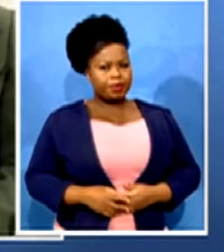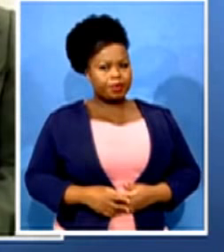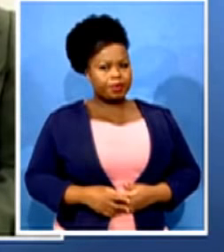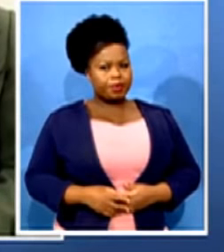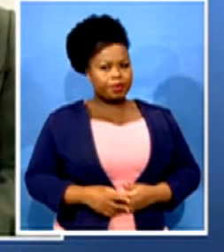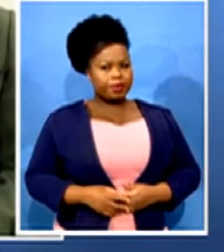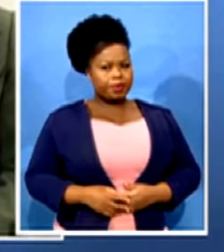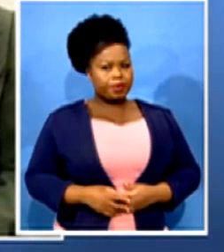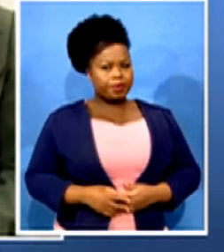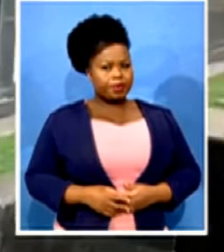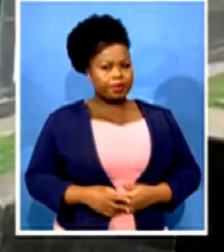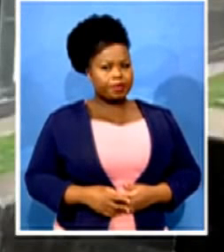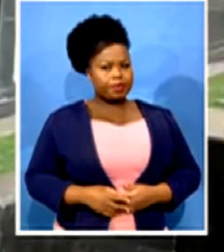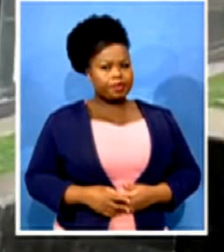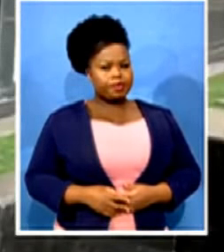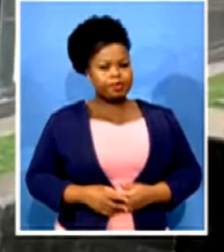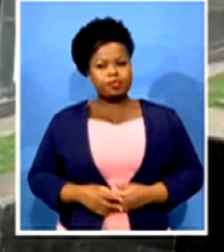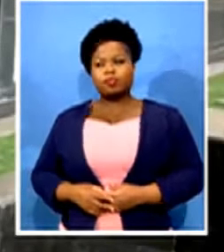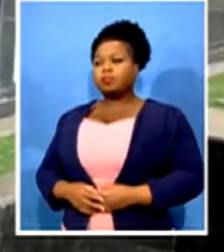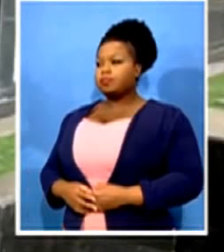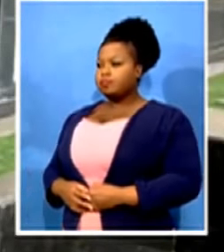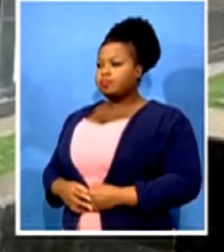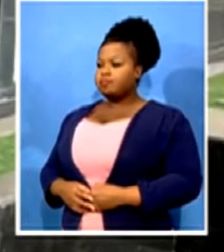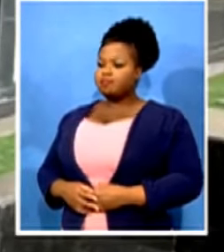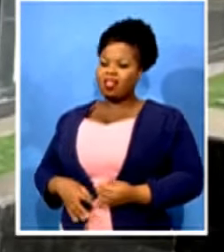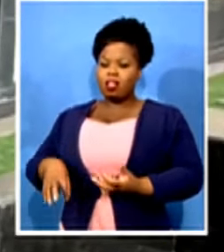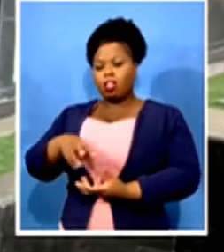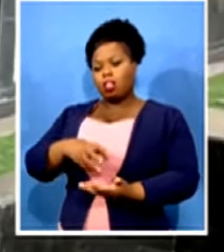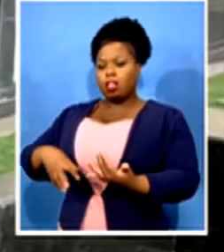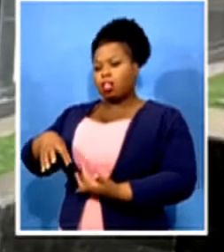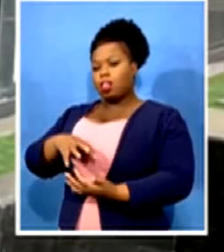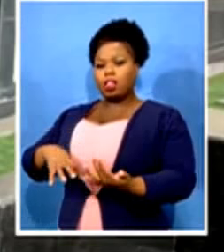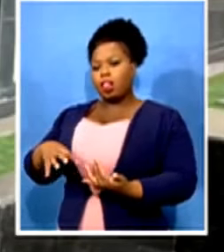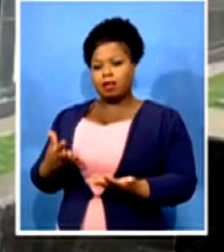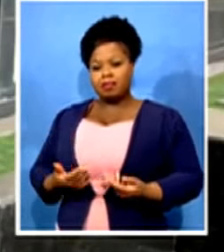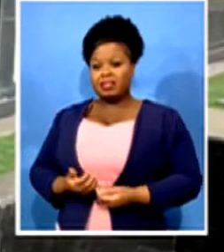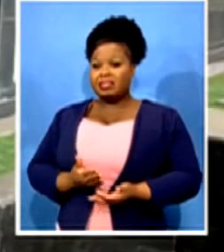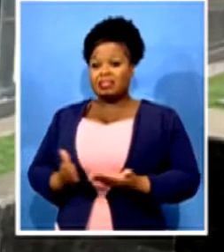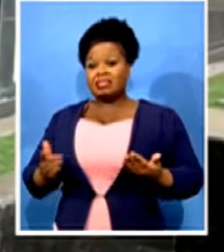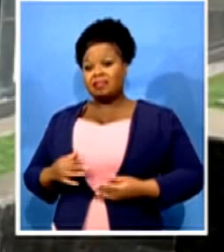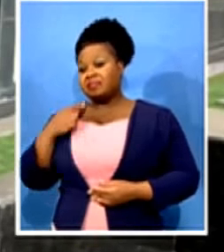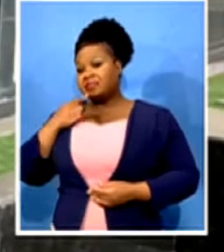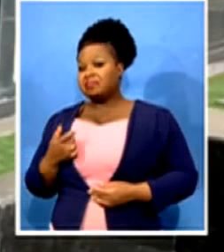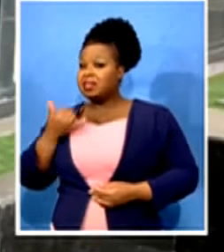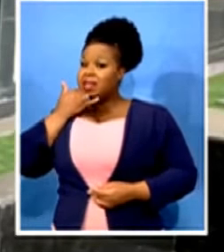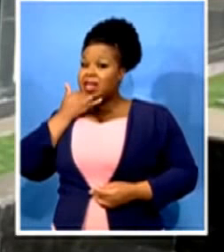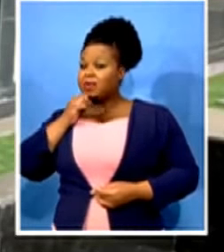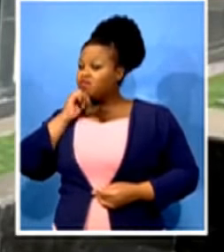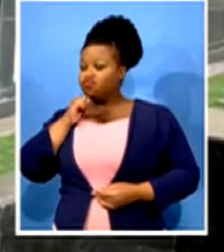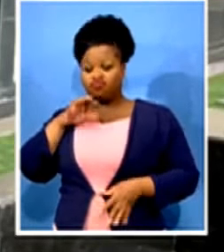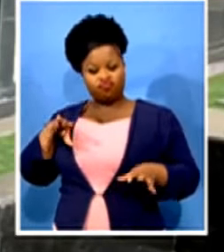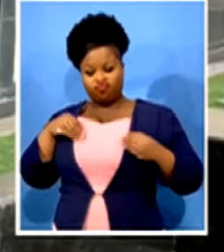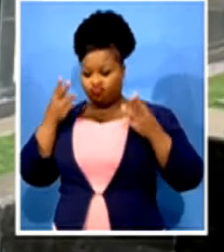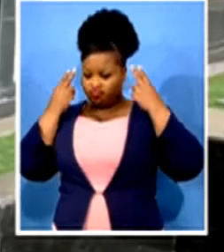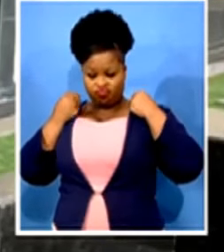Well, the reaction is mixed. Many citizens say that they'd be happy to take the shot because it's been cleared by the government. They